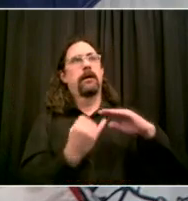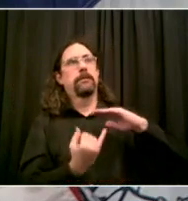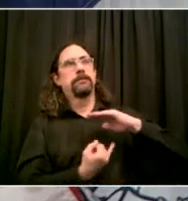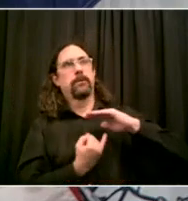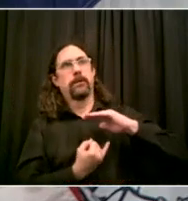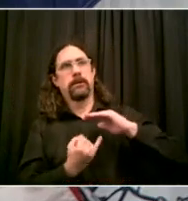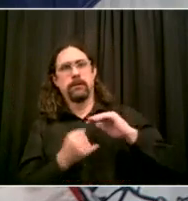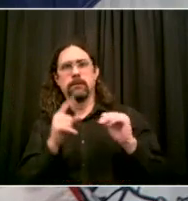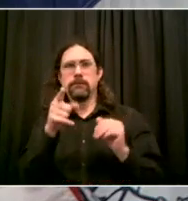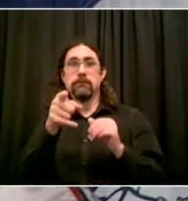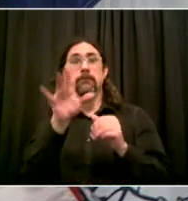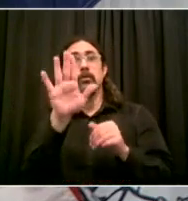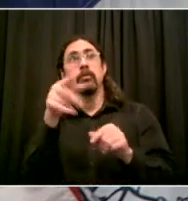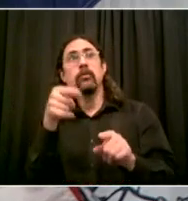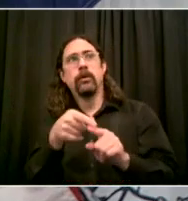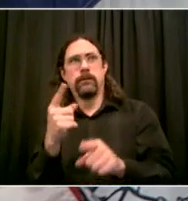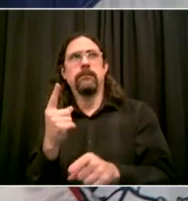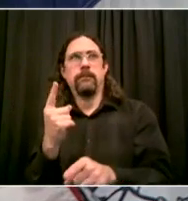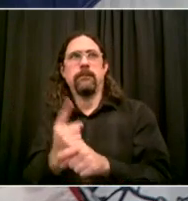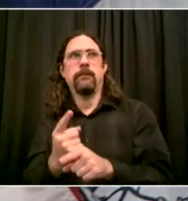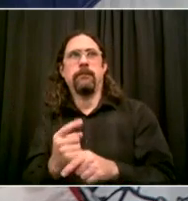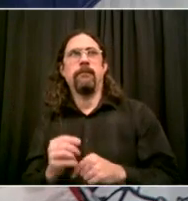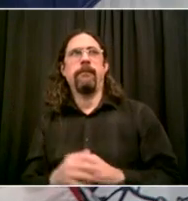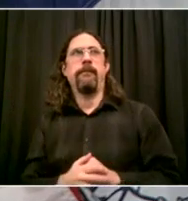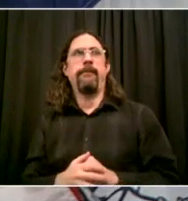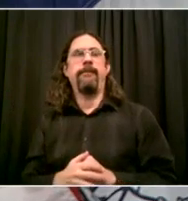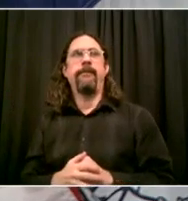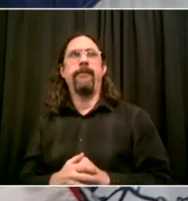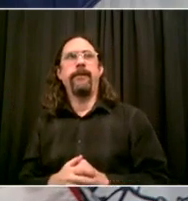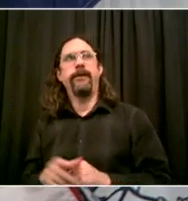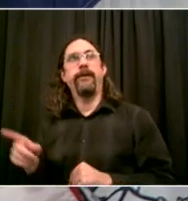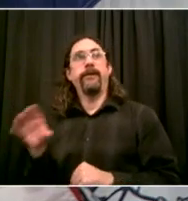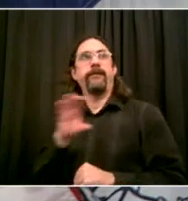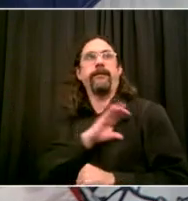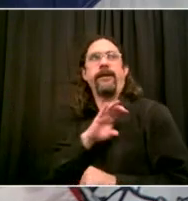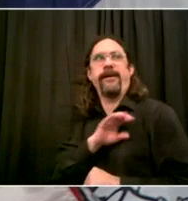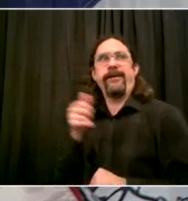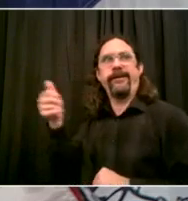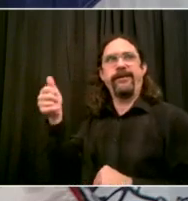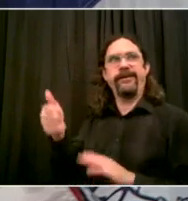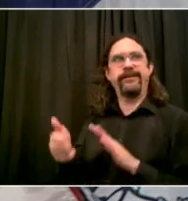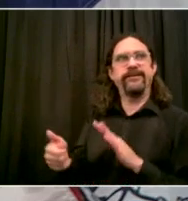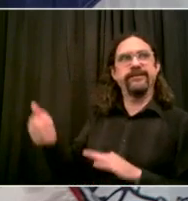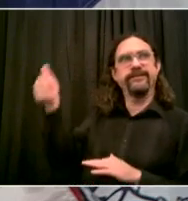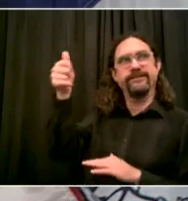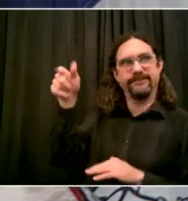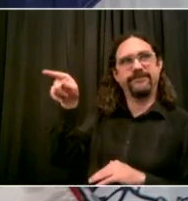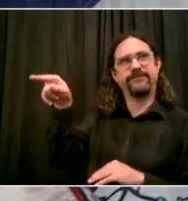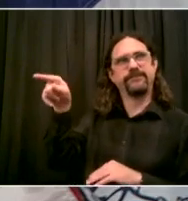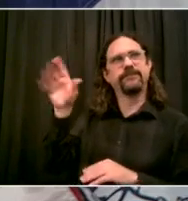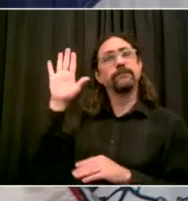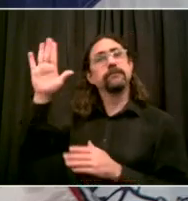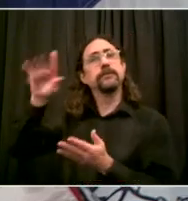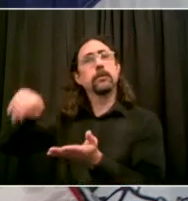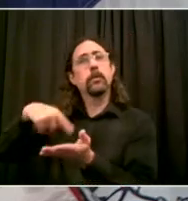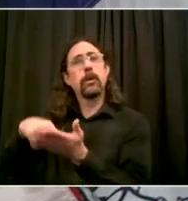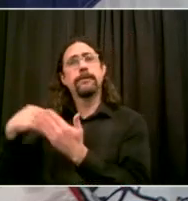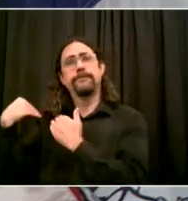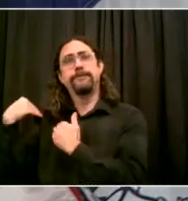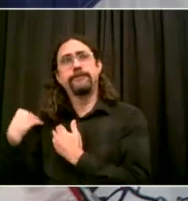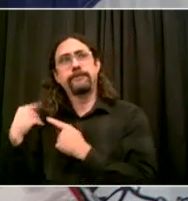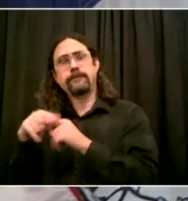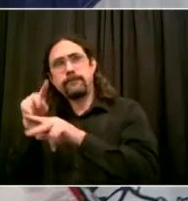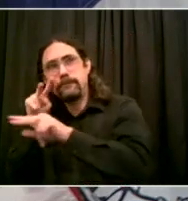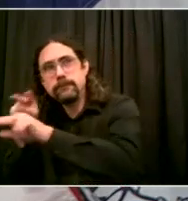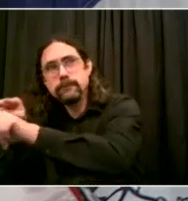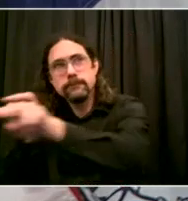travel enforcement. They've had to do some other very important work in the last few weeks, but we're going to be shifting more of their energy